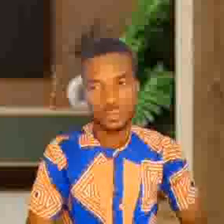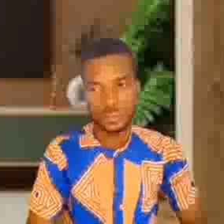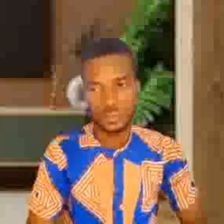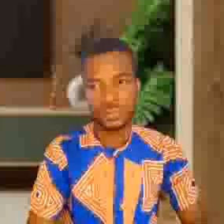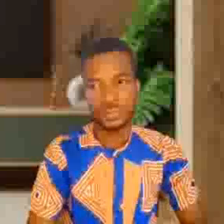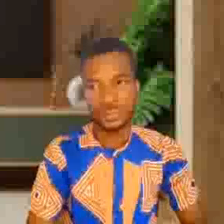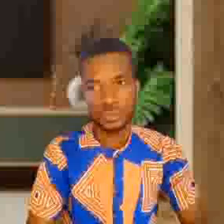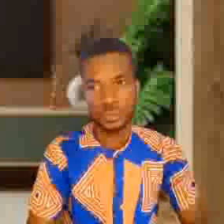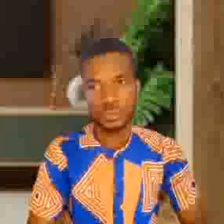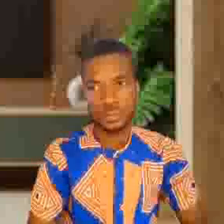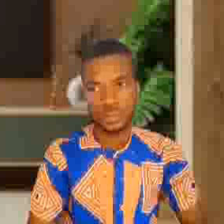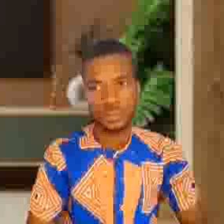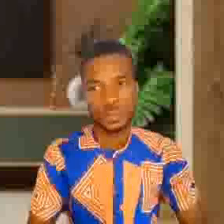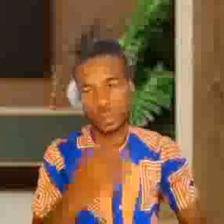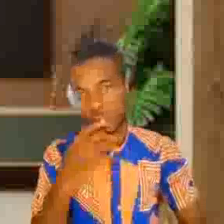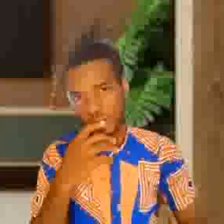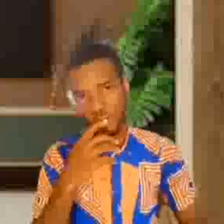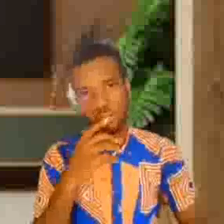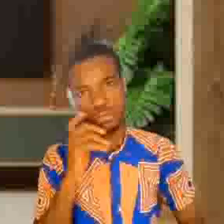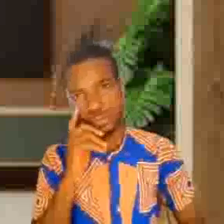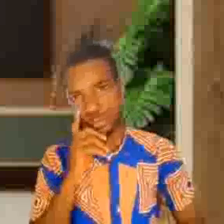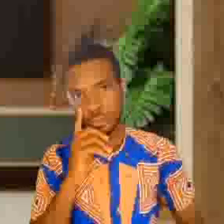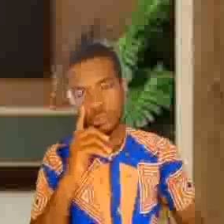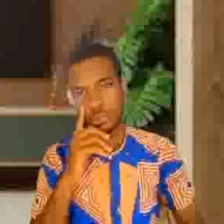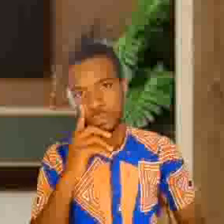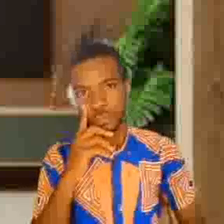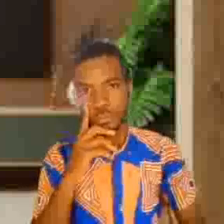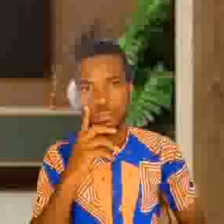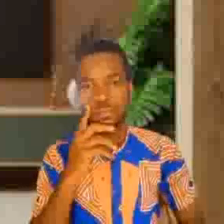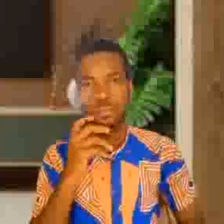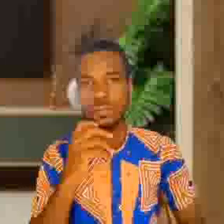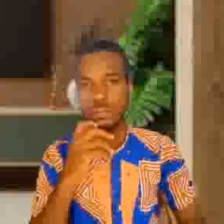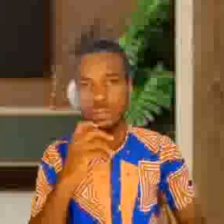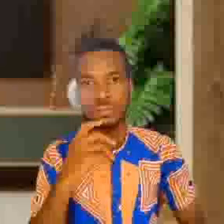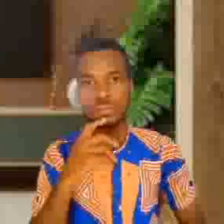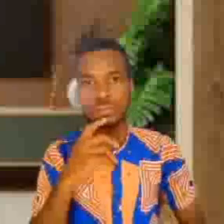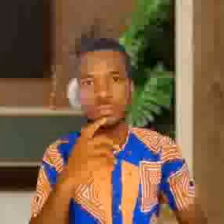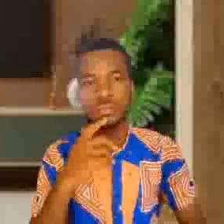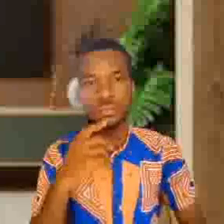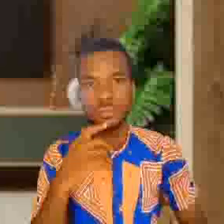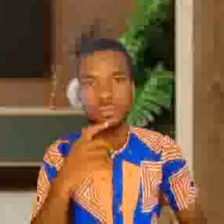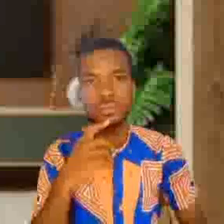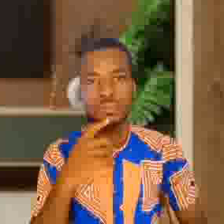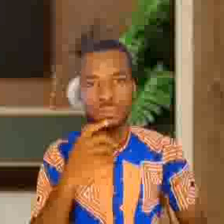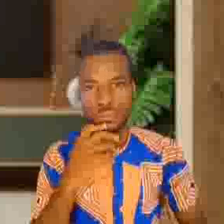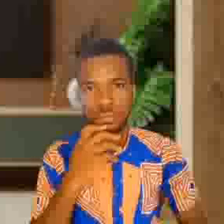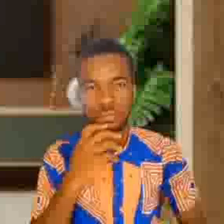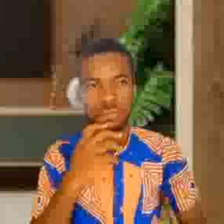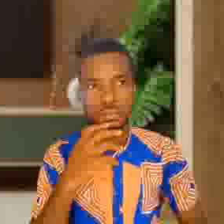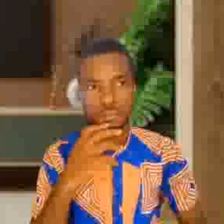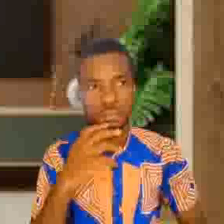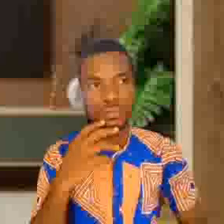Sometimes it takes courage to come out, to come and do teachings in the evening. Because I have not finished. The rest you have not finished. The study you have not finished. The prayer you have not